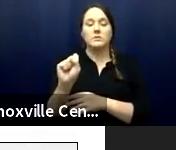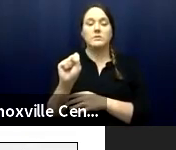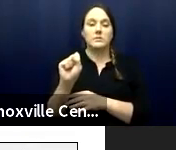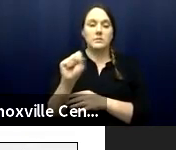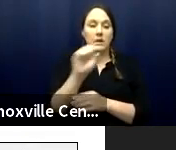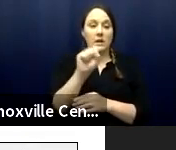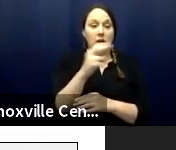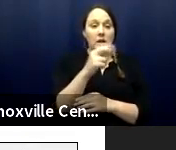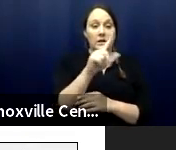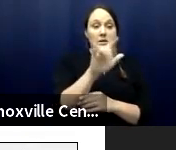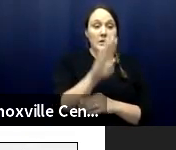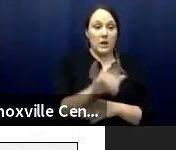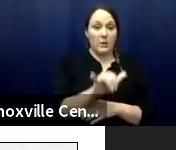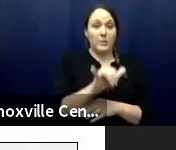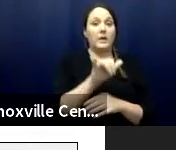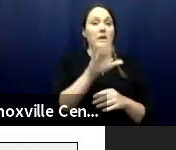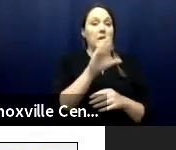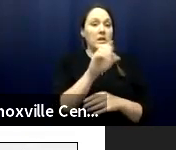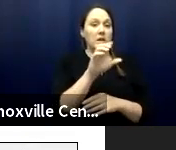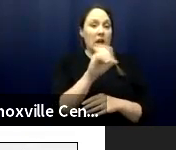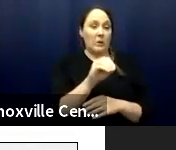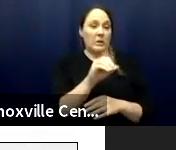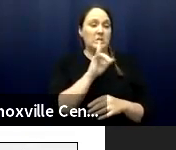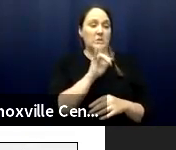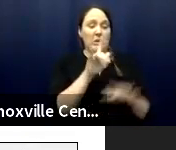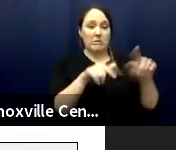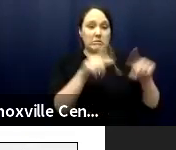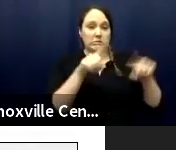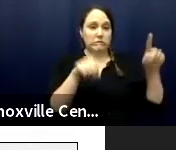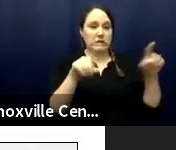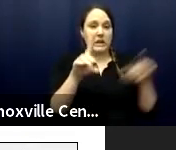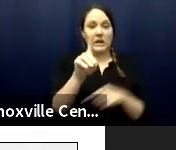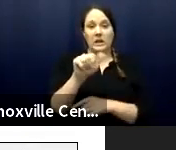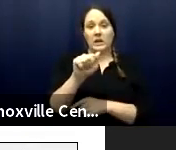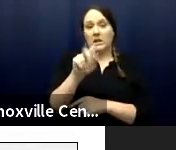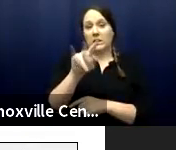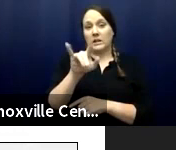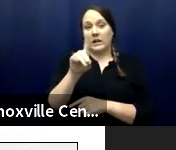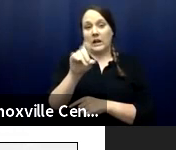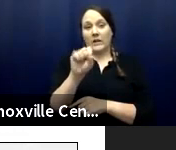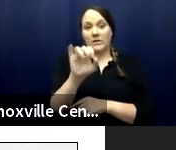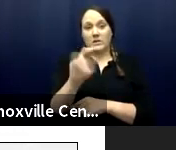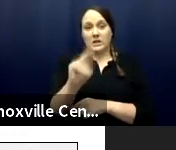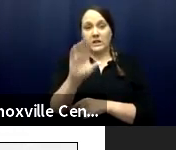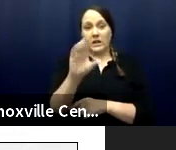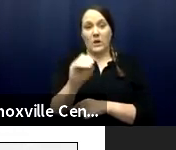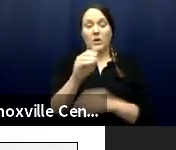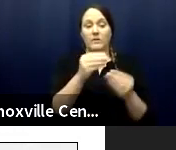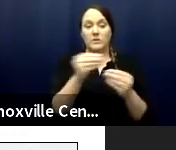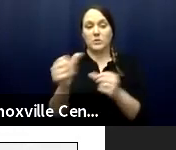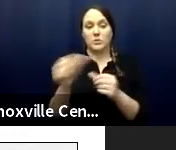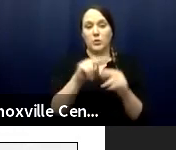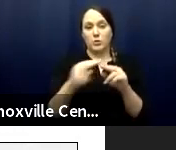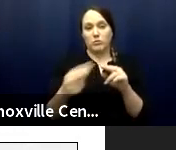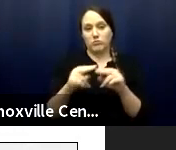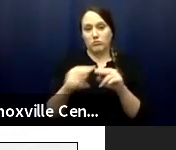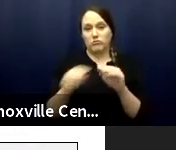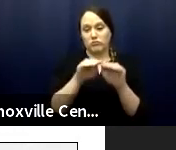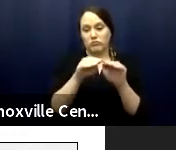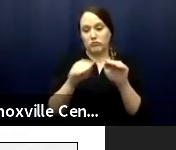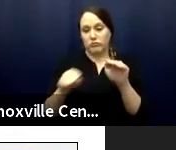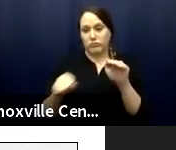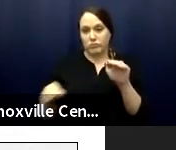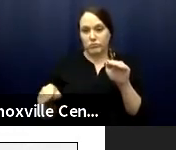Shelby County has been somewhat erratic. Davidson County has had a very smooth decline. I mentioned